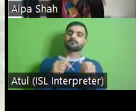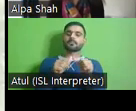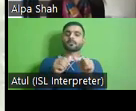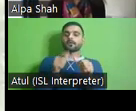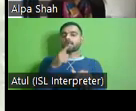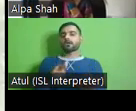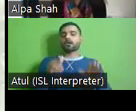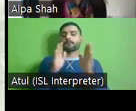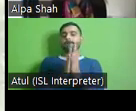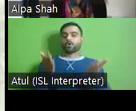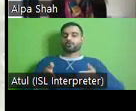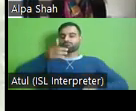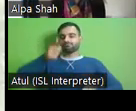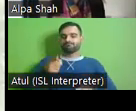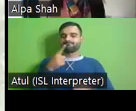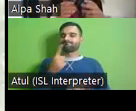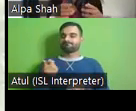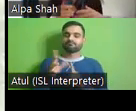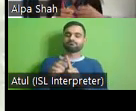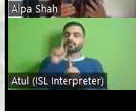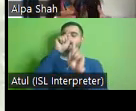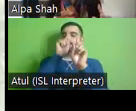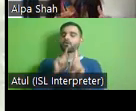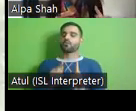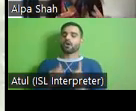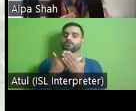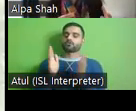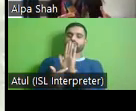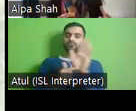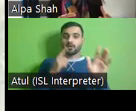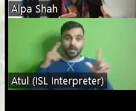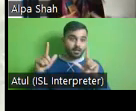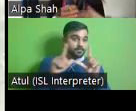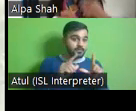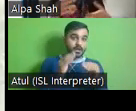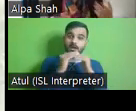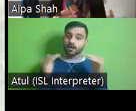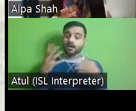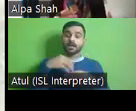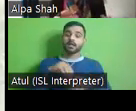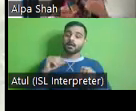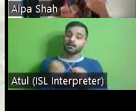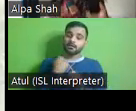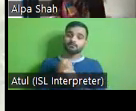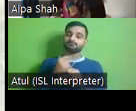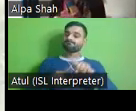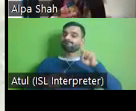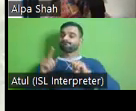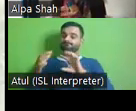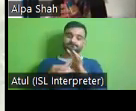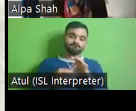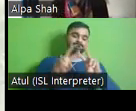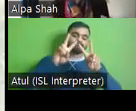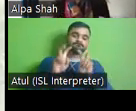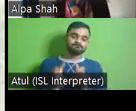well highlighted, where even those who are victims of inequity start perpetuating its features